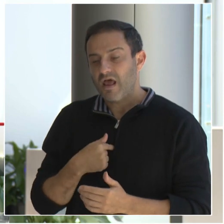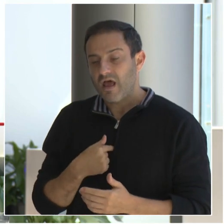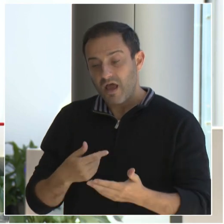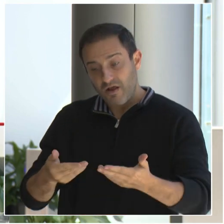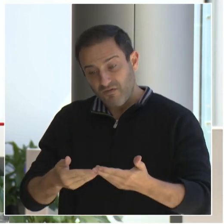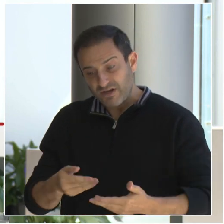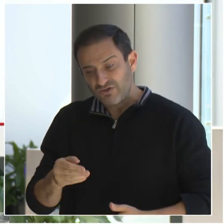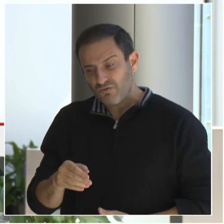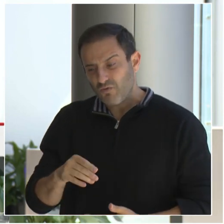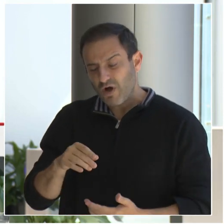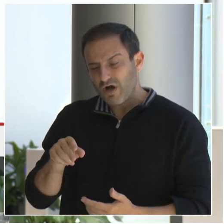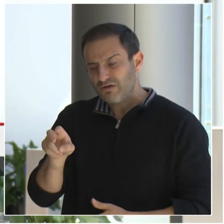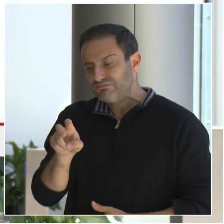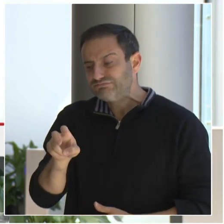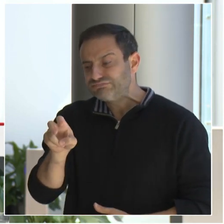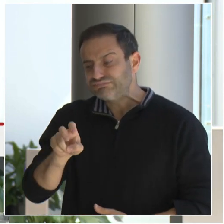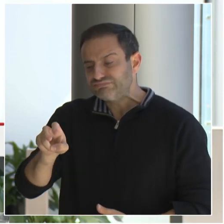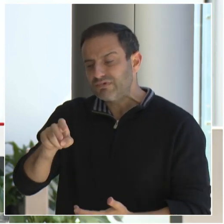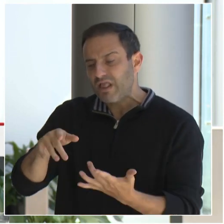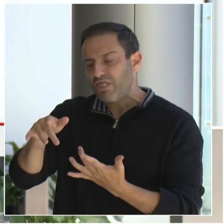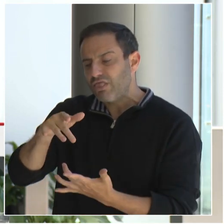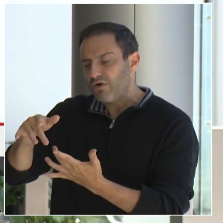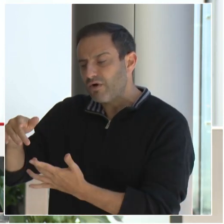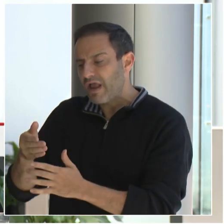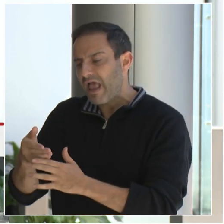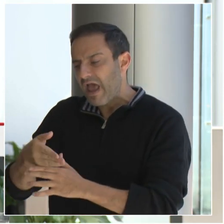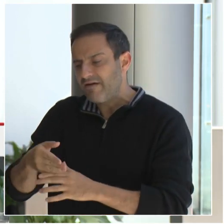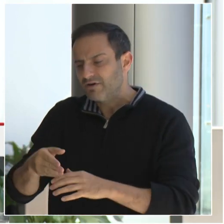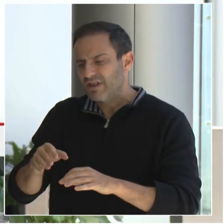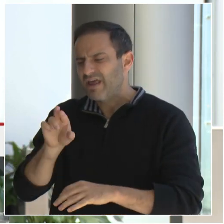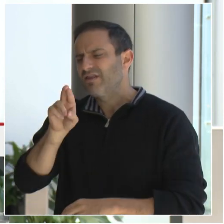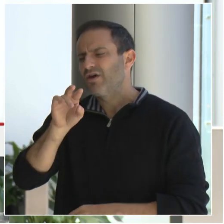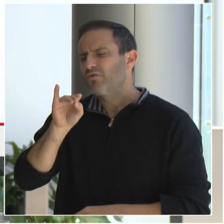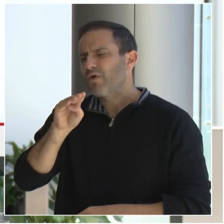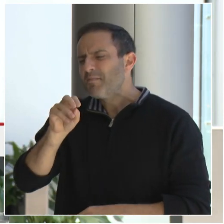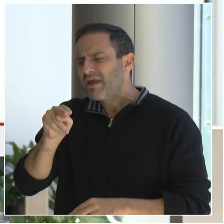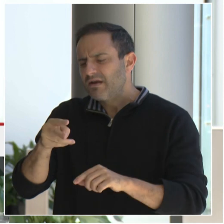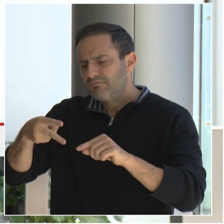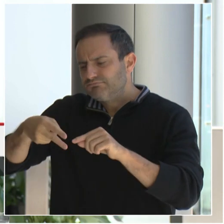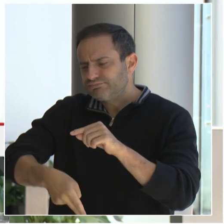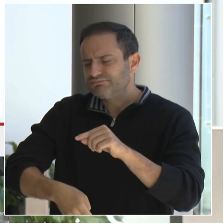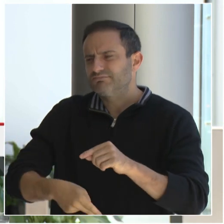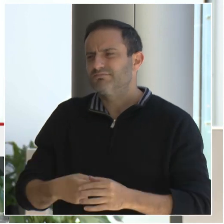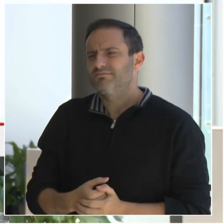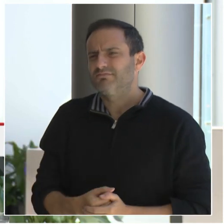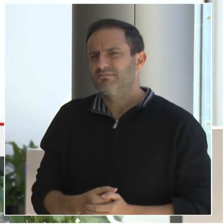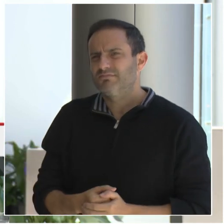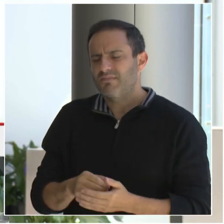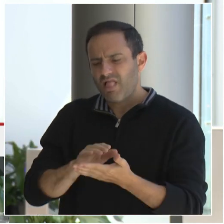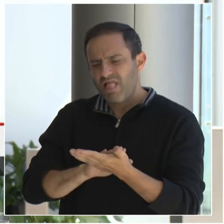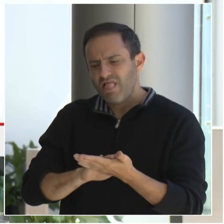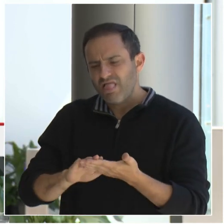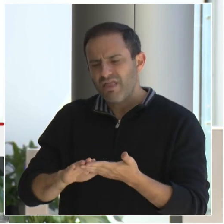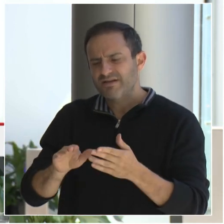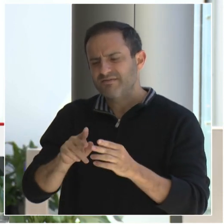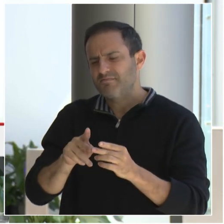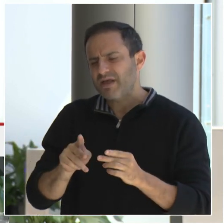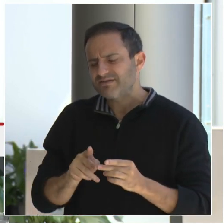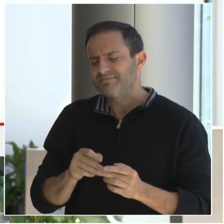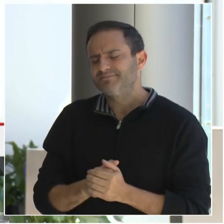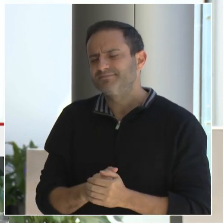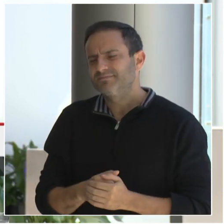that facility, following the ribbon cutting. It's just around the corner. It really is a nice facility there. Further, we